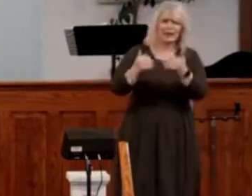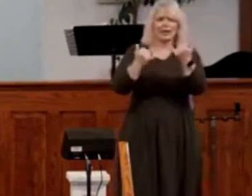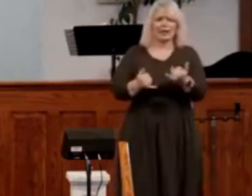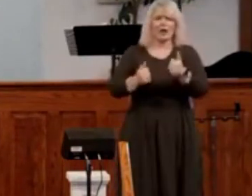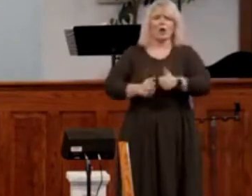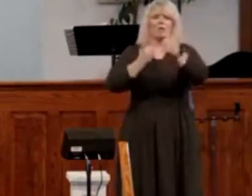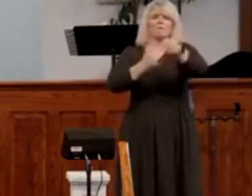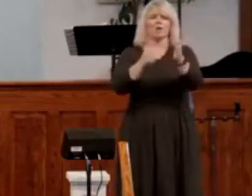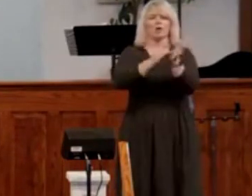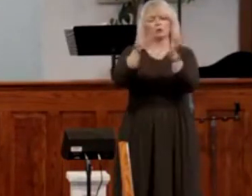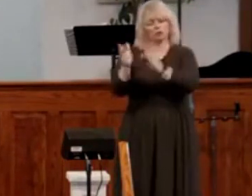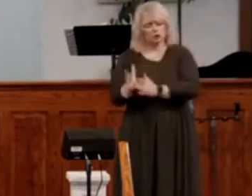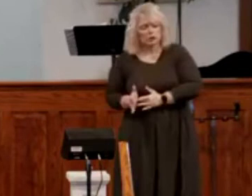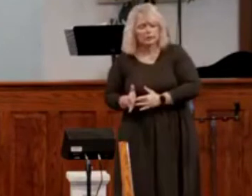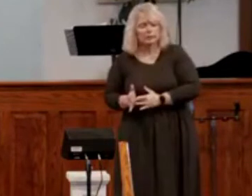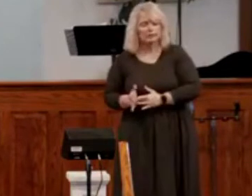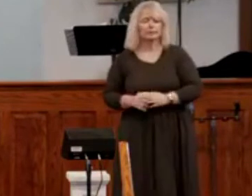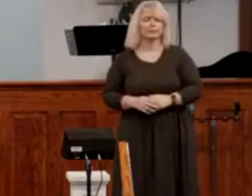following Jesus.